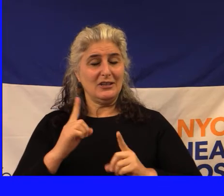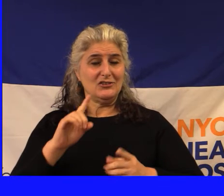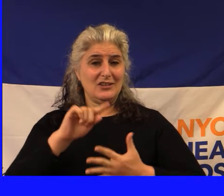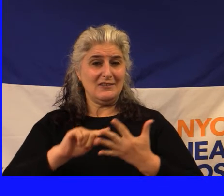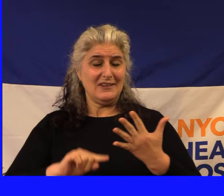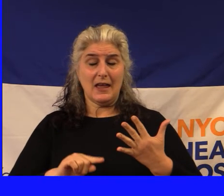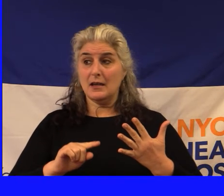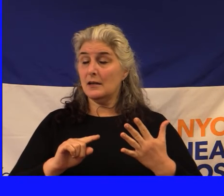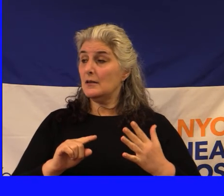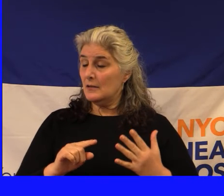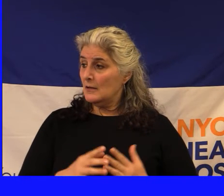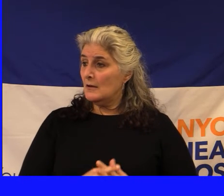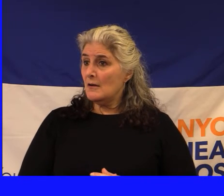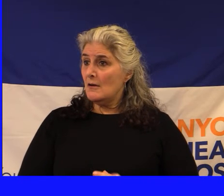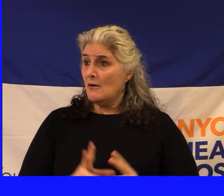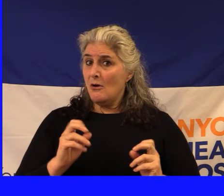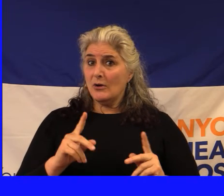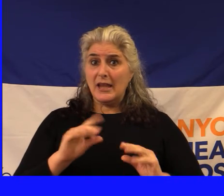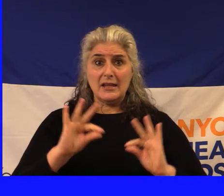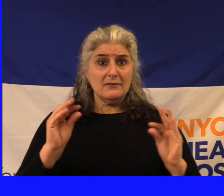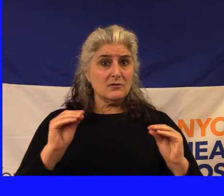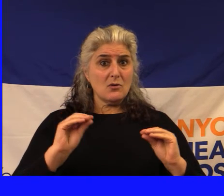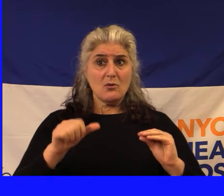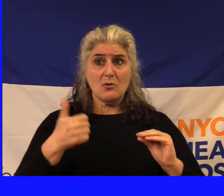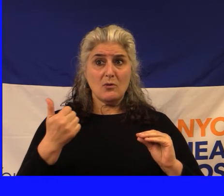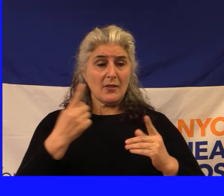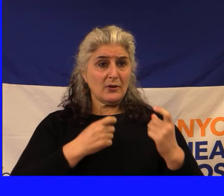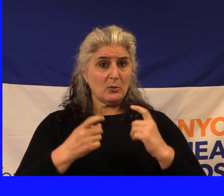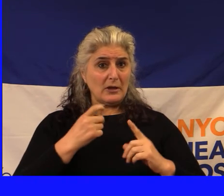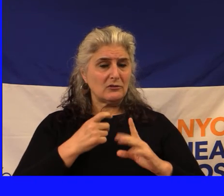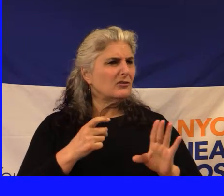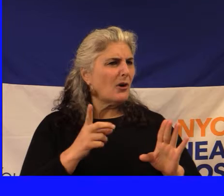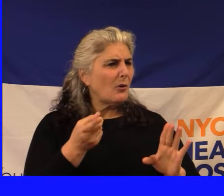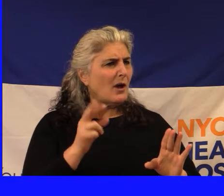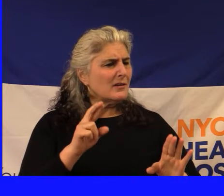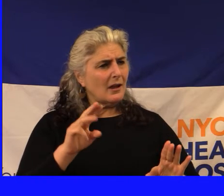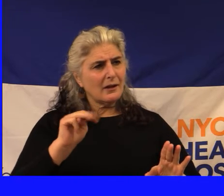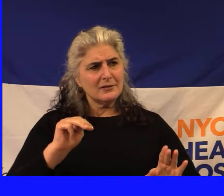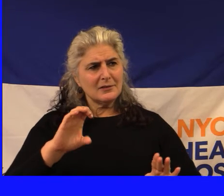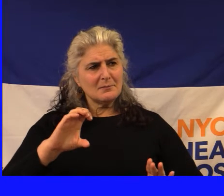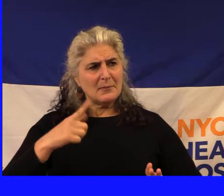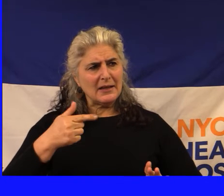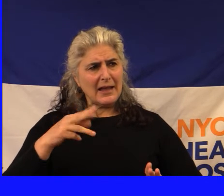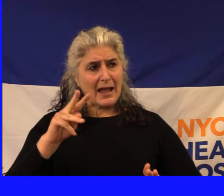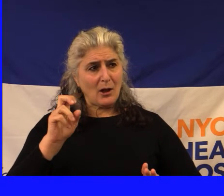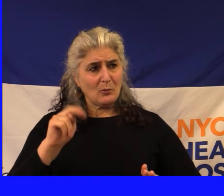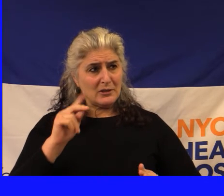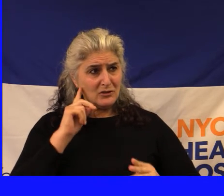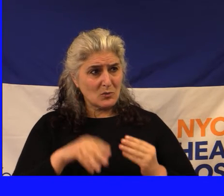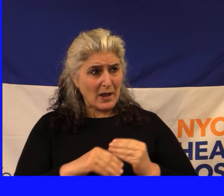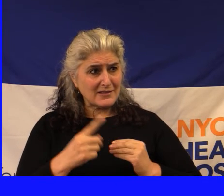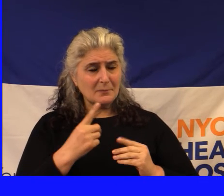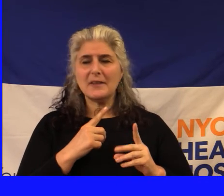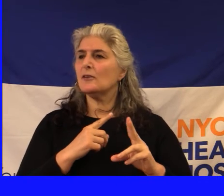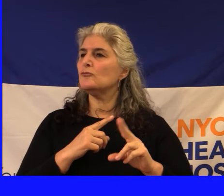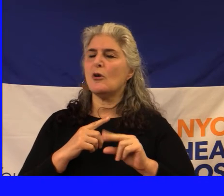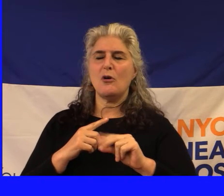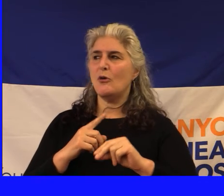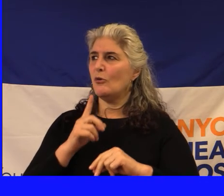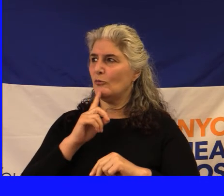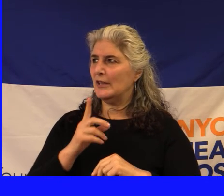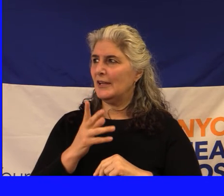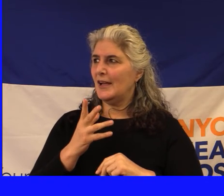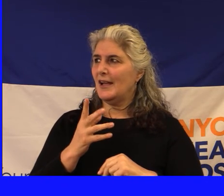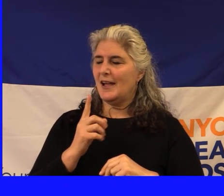So if there are no other questions from folks, or Dr. Pagan, were you going to ask something? Sorry. No, well, I just wanted to